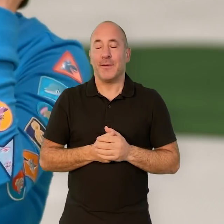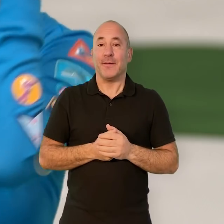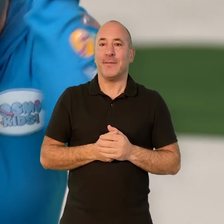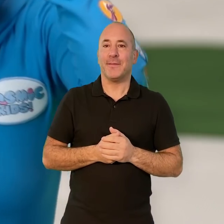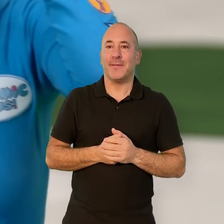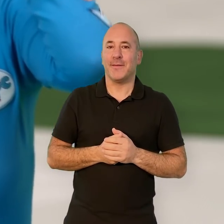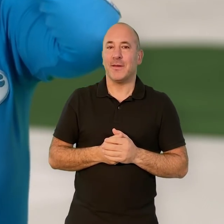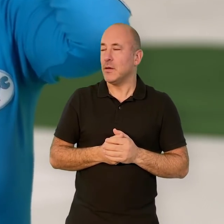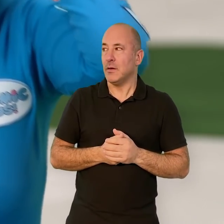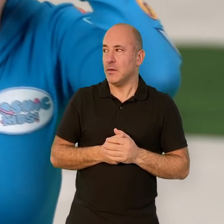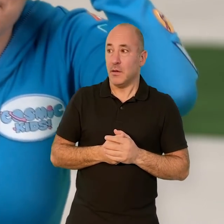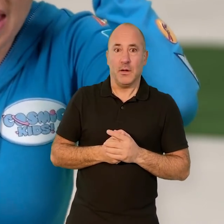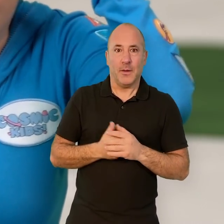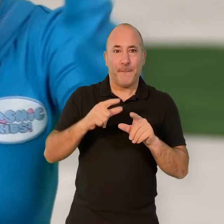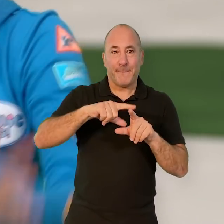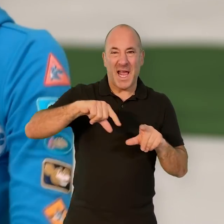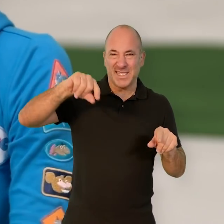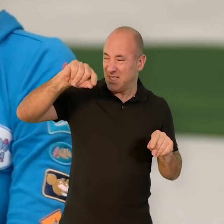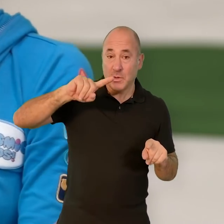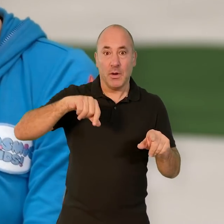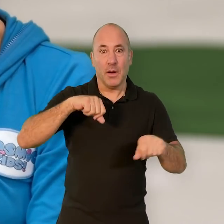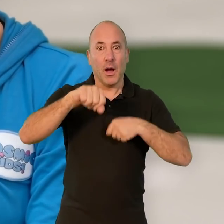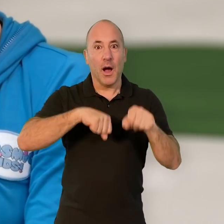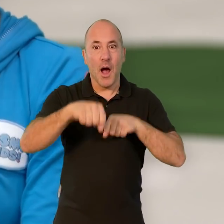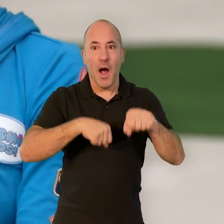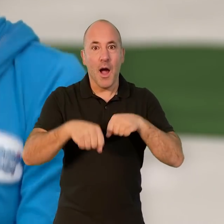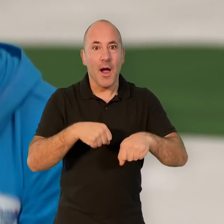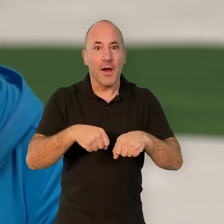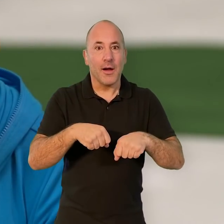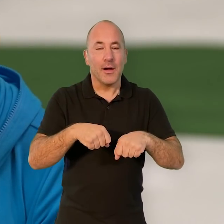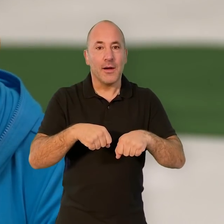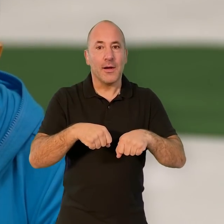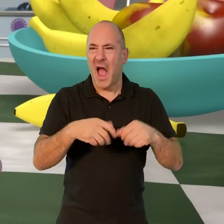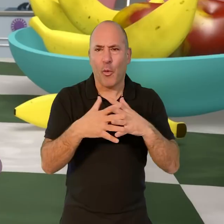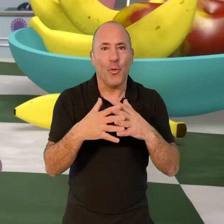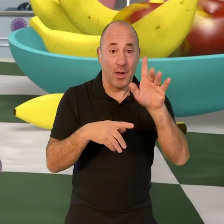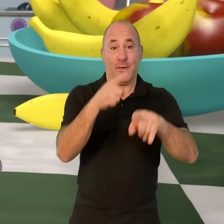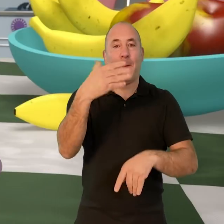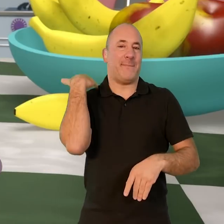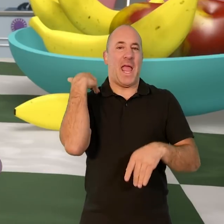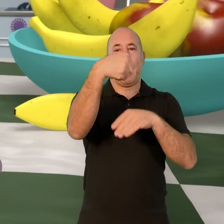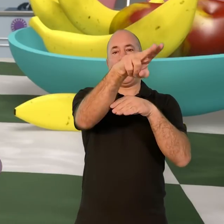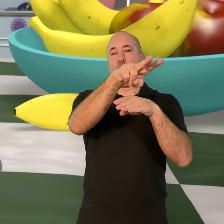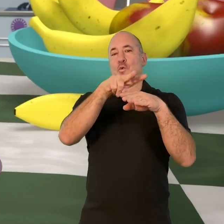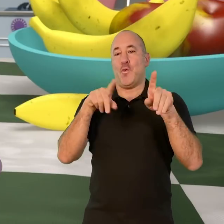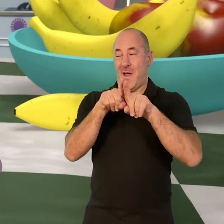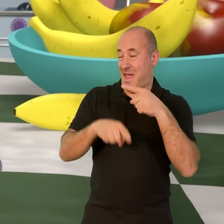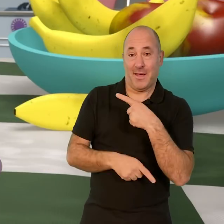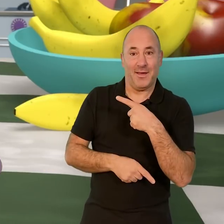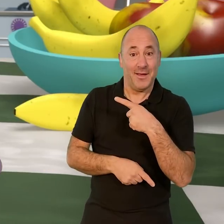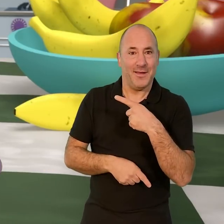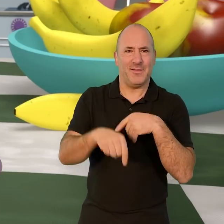stuff. And then Betsy is pedalling a bicycle. Lying on your backs,